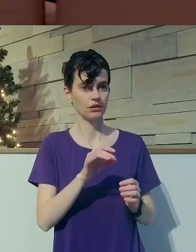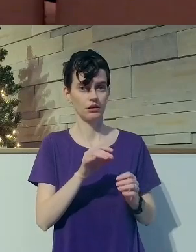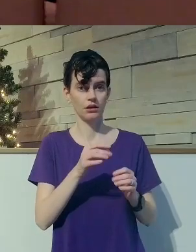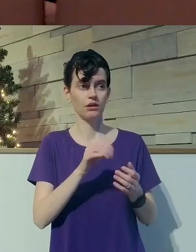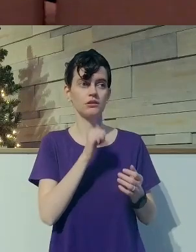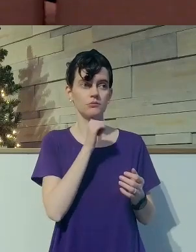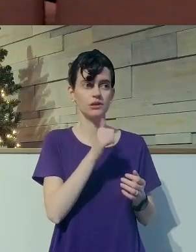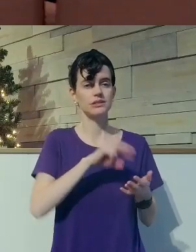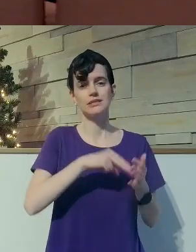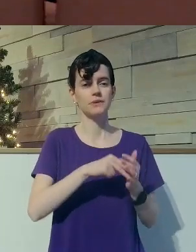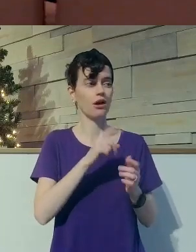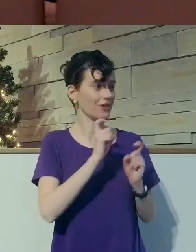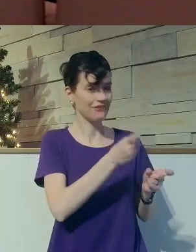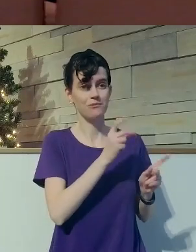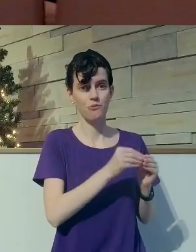and invest with Tom again.